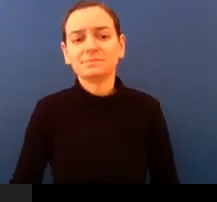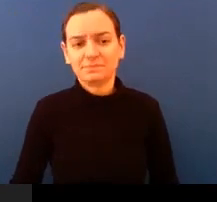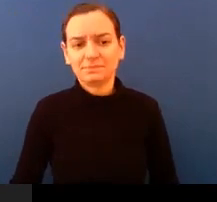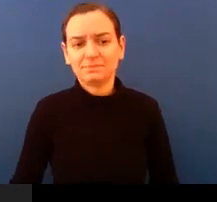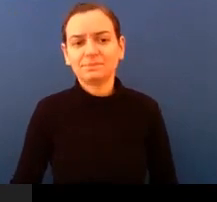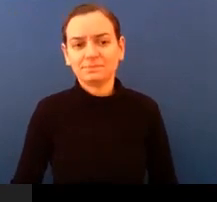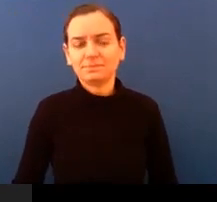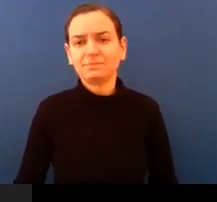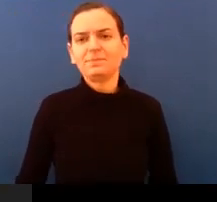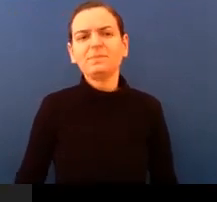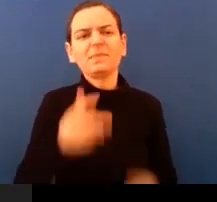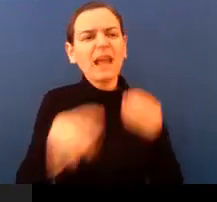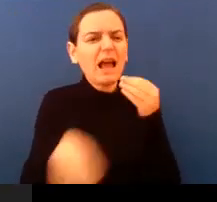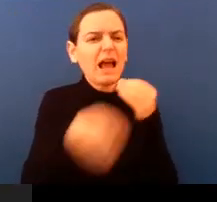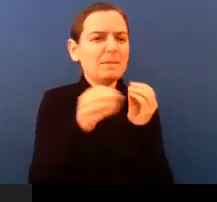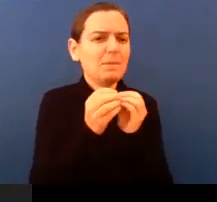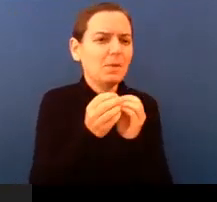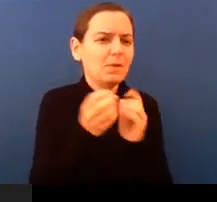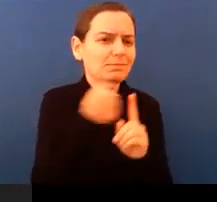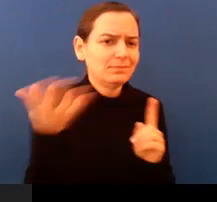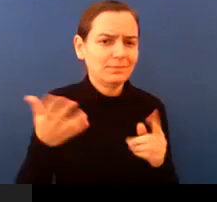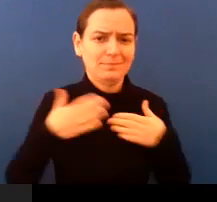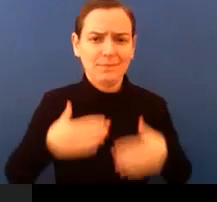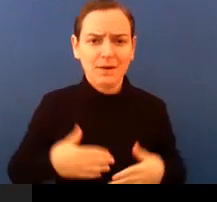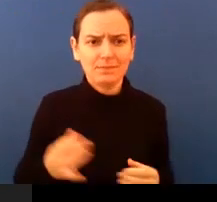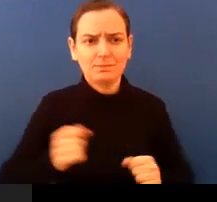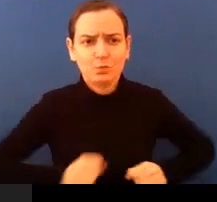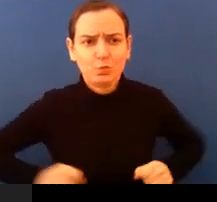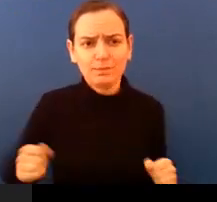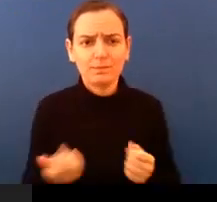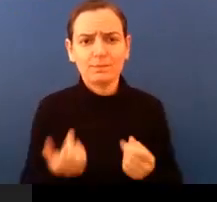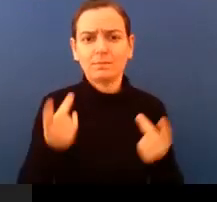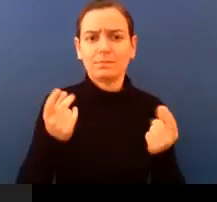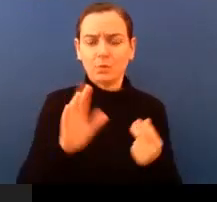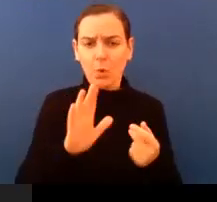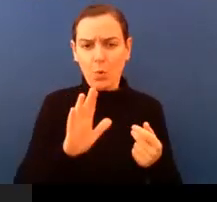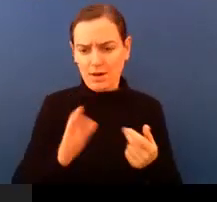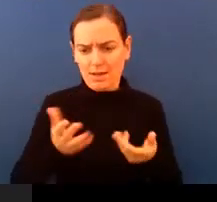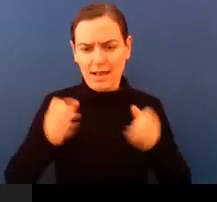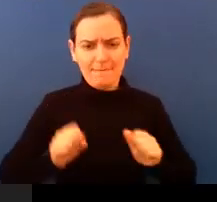range of motion, reflexes, flexibility, and coordination.